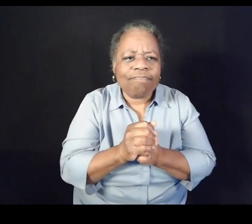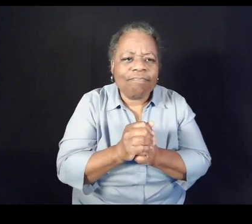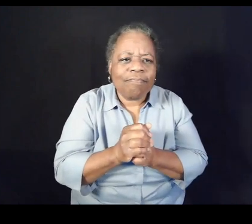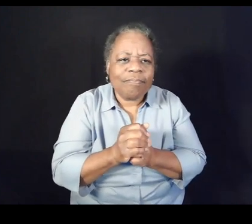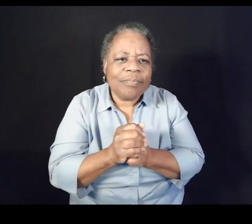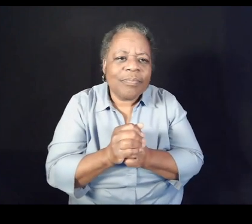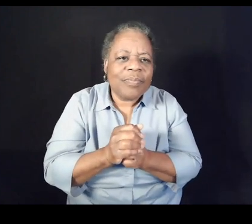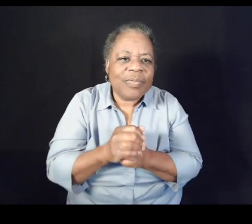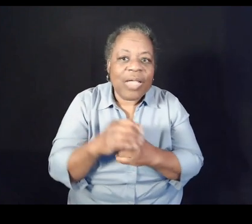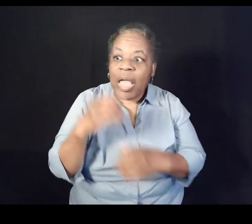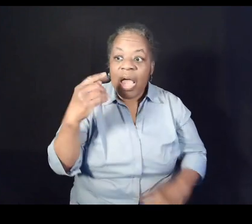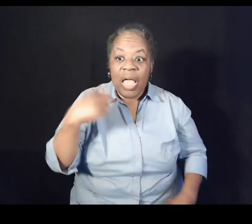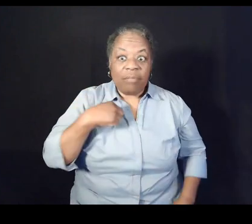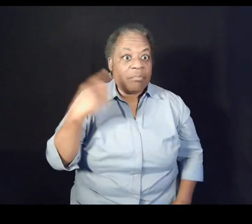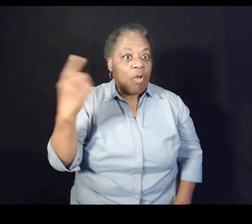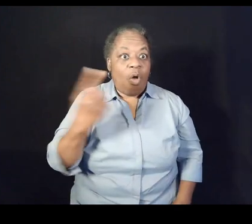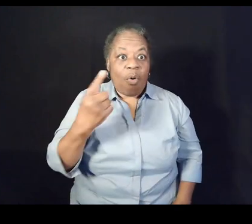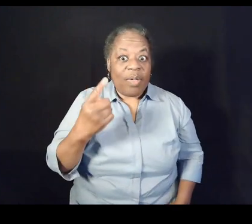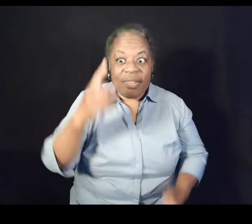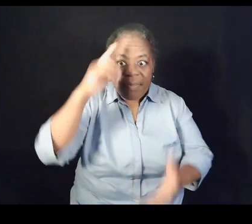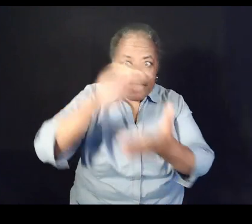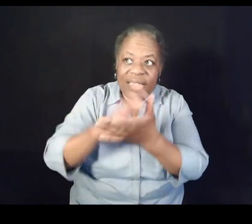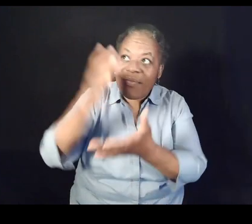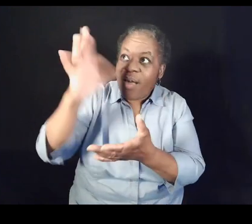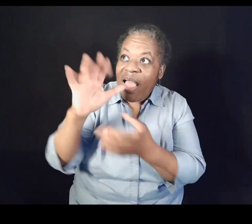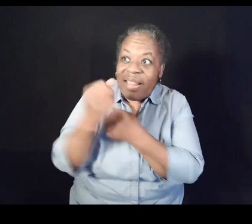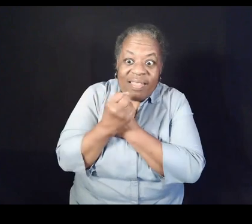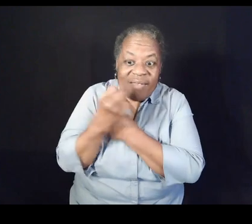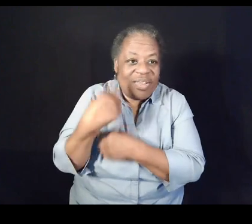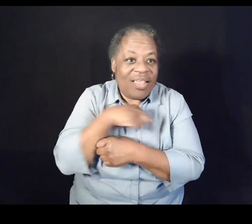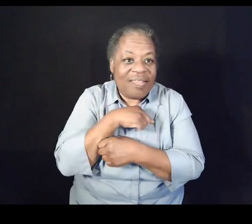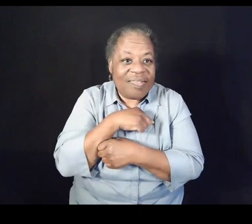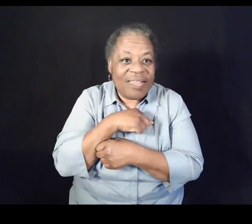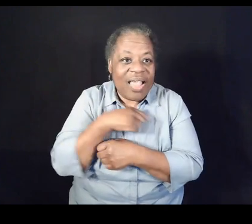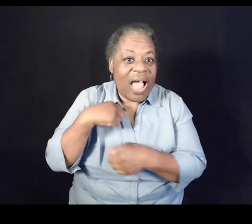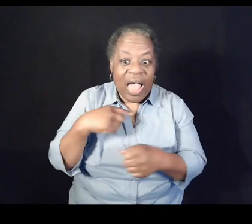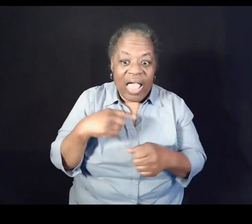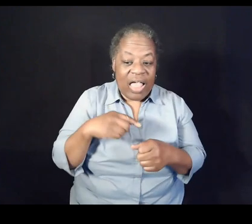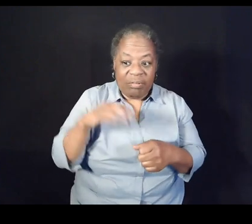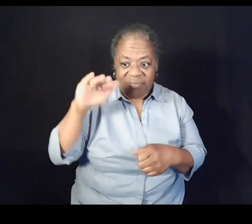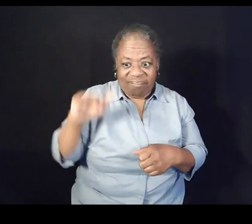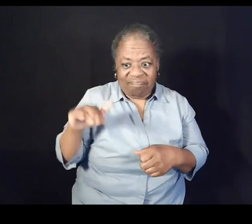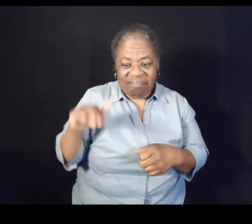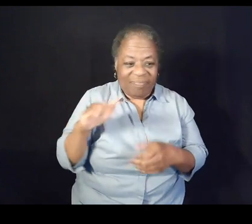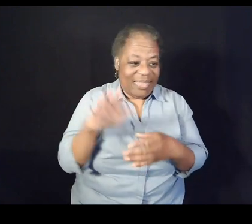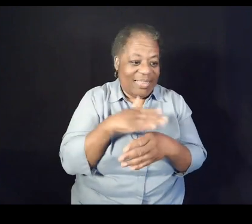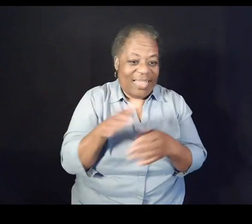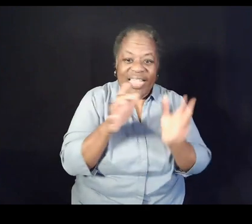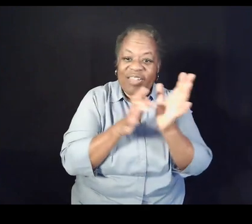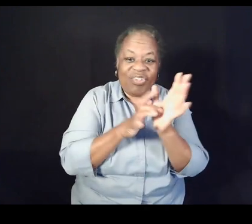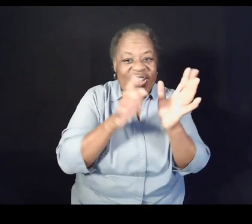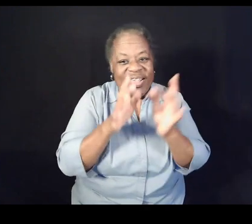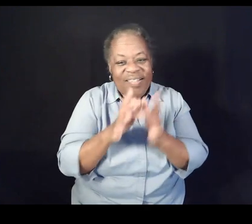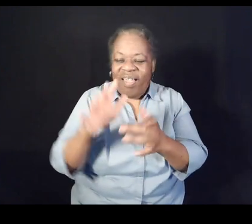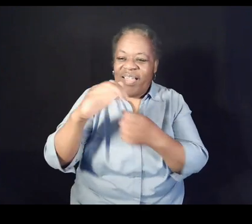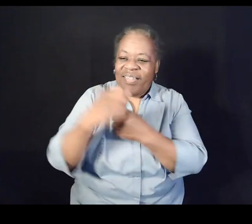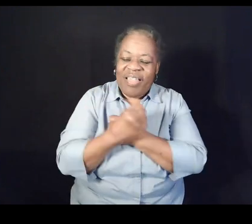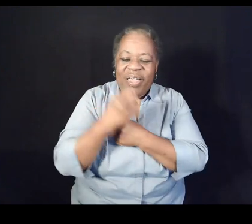I've always believed that God loves us. I was singing, "Jesus loves me, this I know," before I even knew what the words